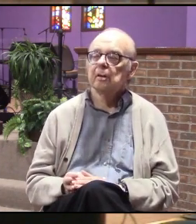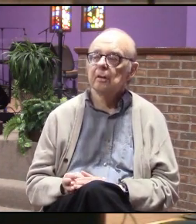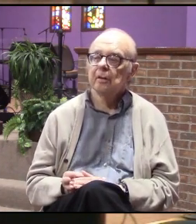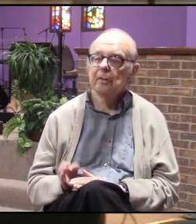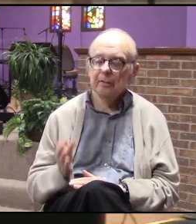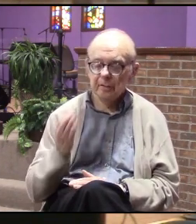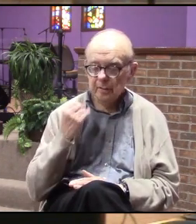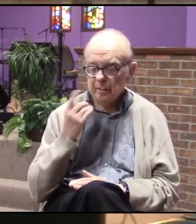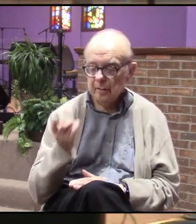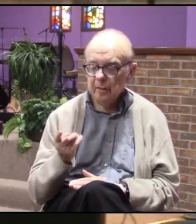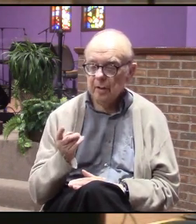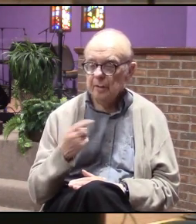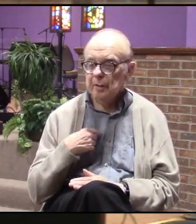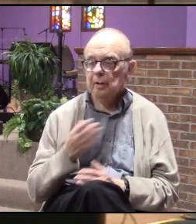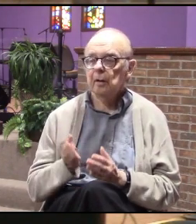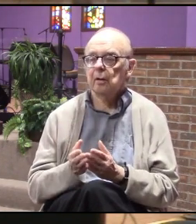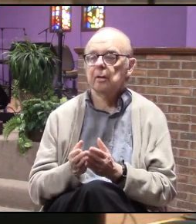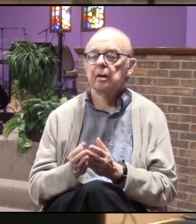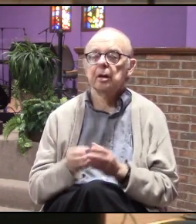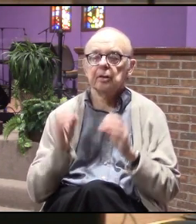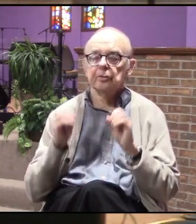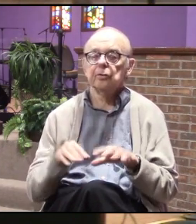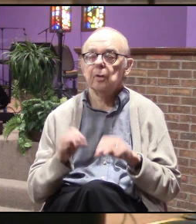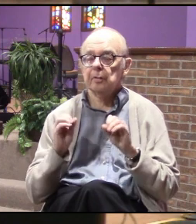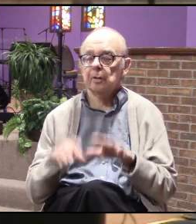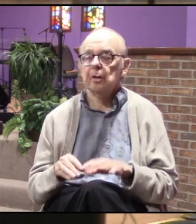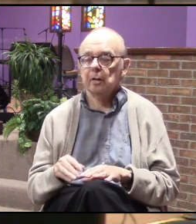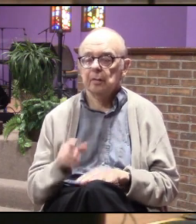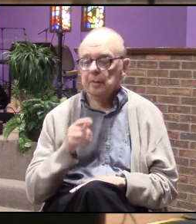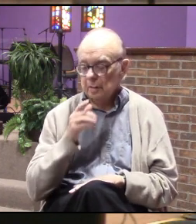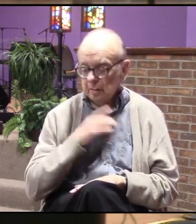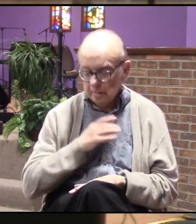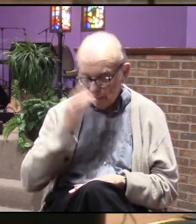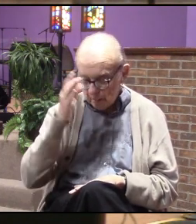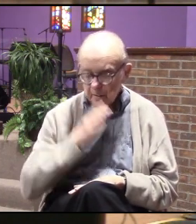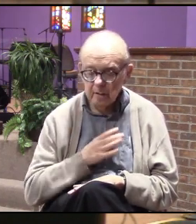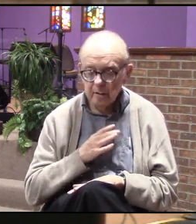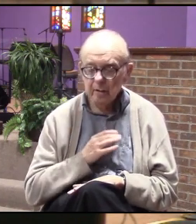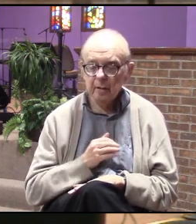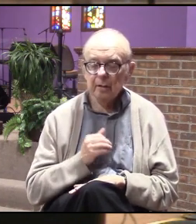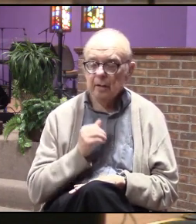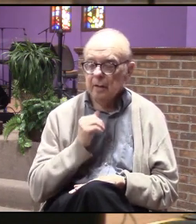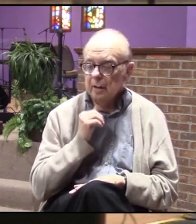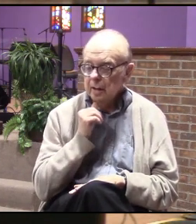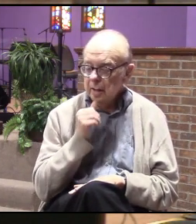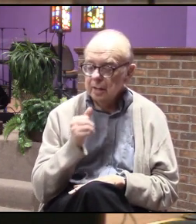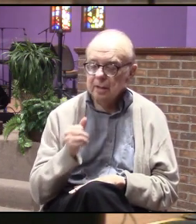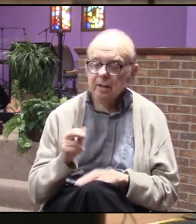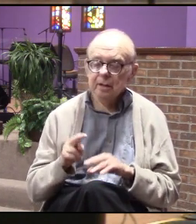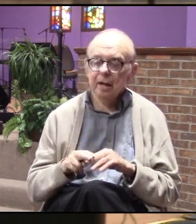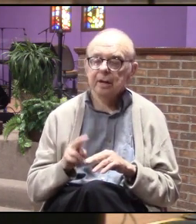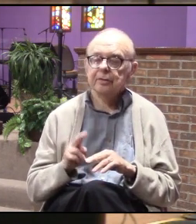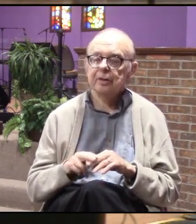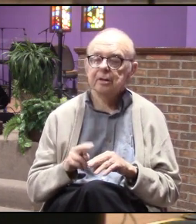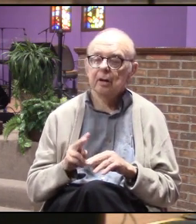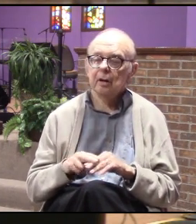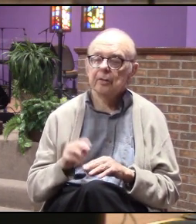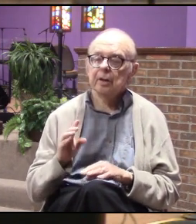Okay, if you've ever been on a boat in a storm, ladies and gentlemen, it is not like sitting on the dock of the